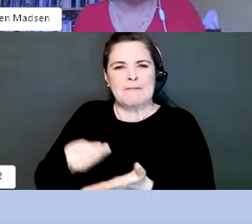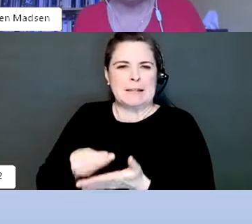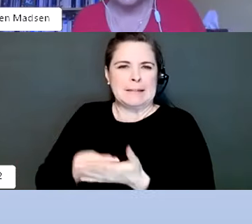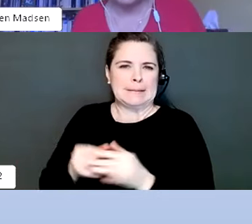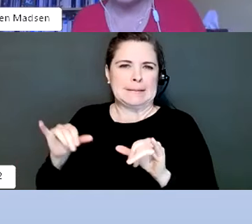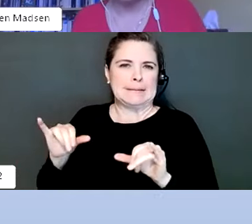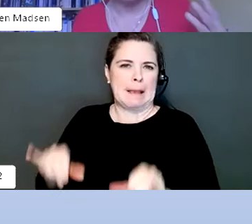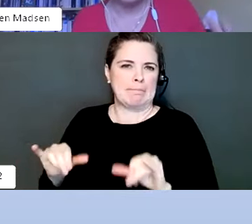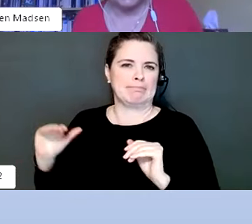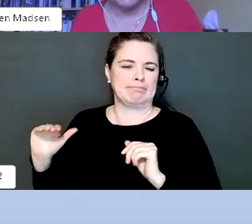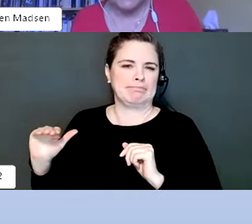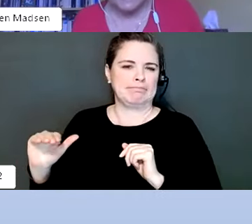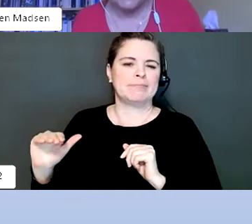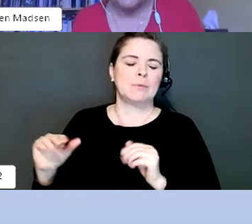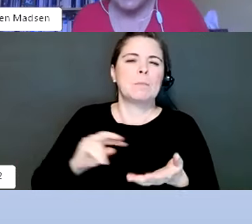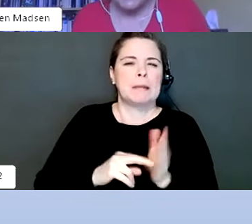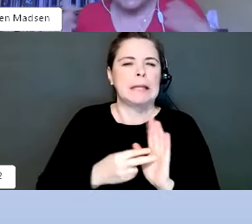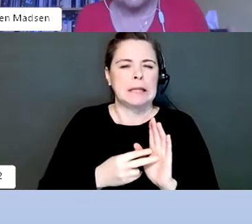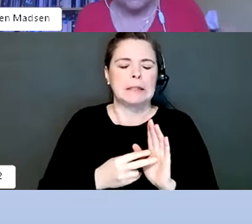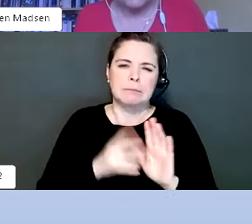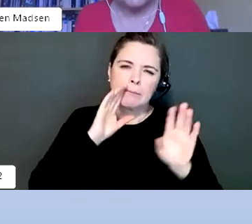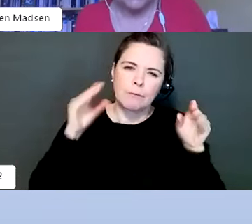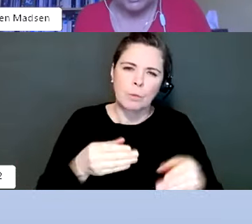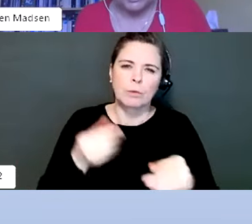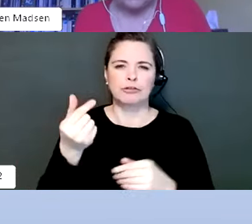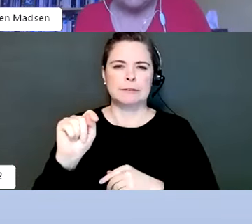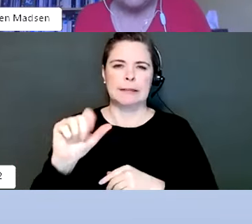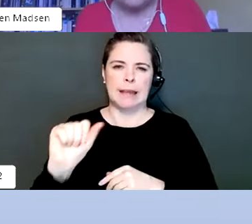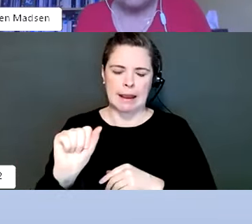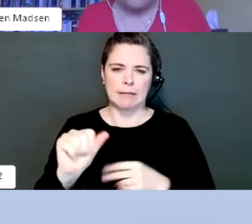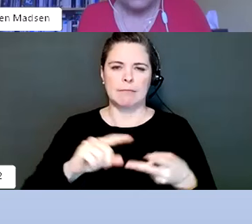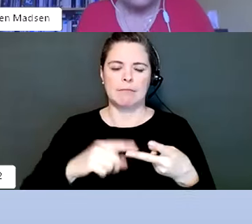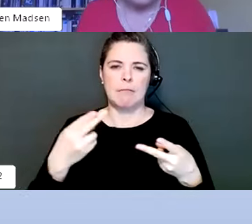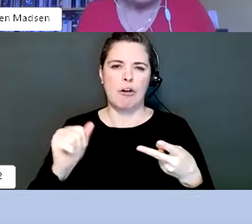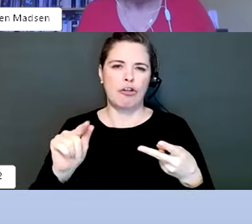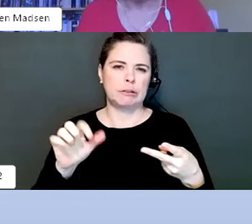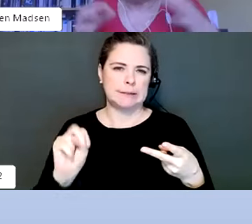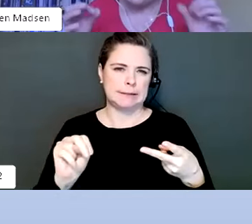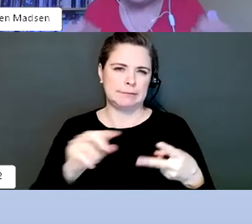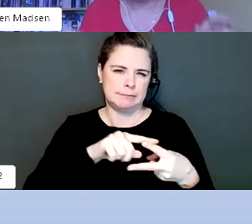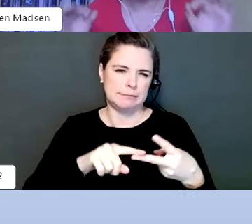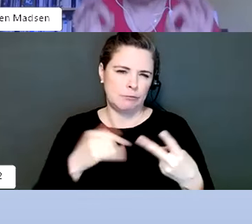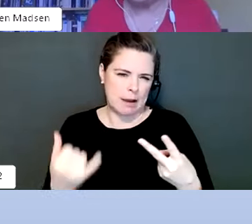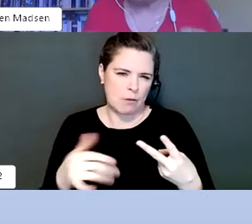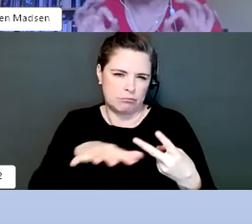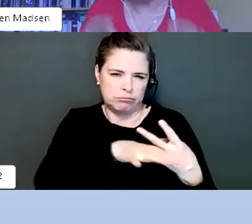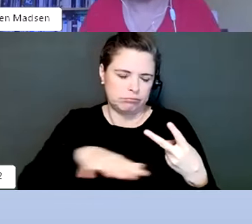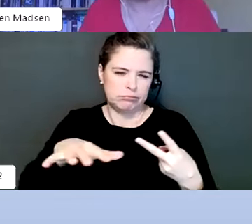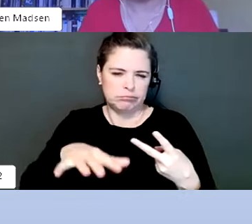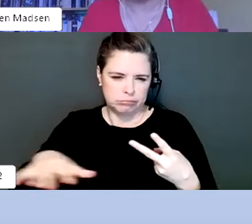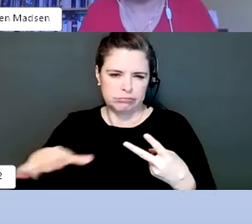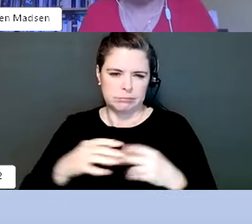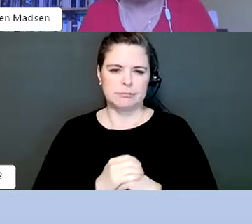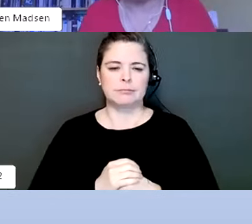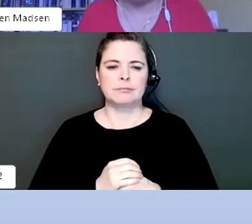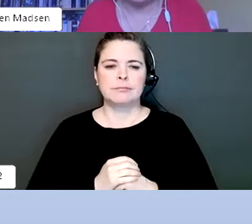into the location of the GTA and the Halton region. The requirements for the